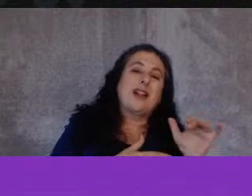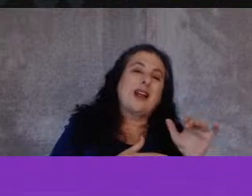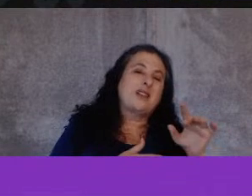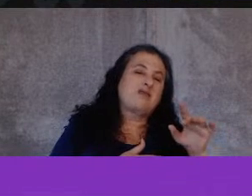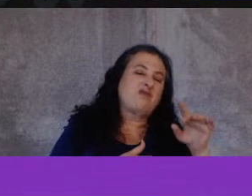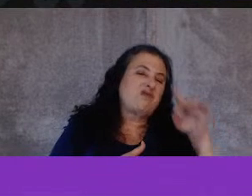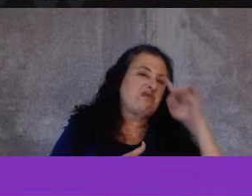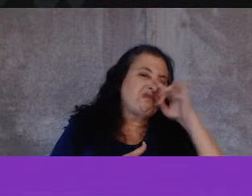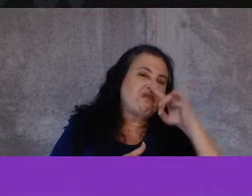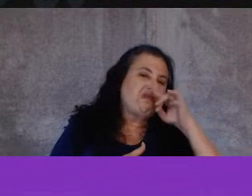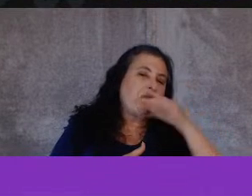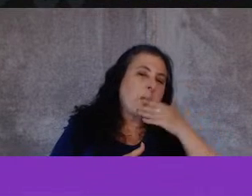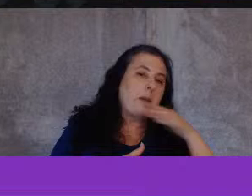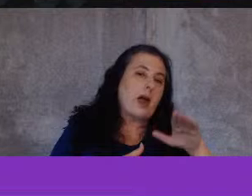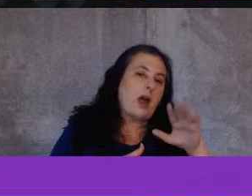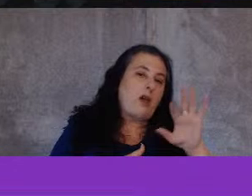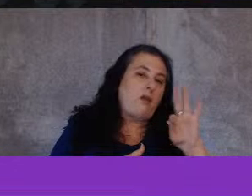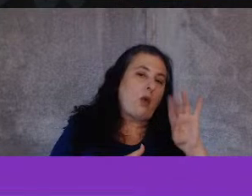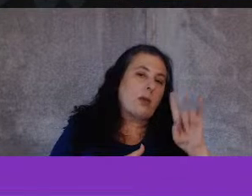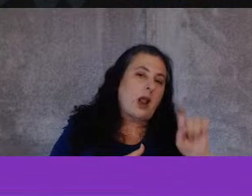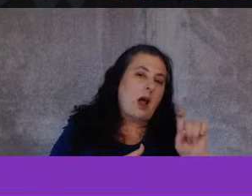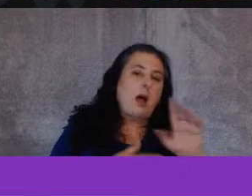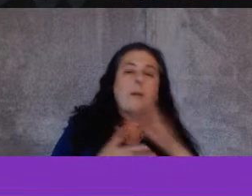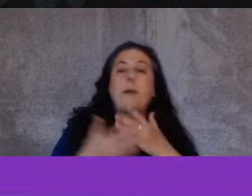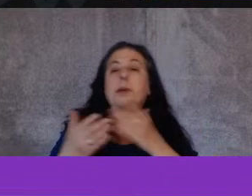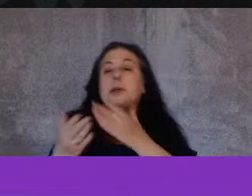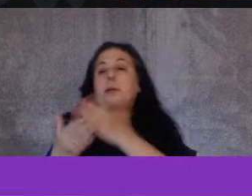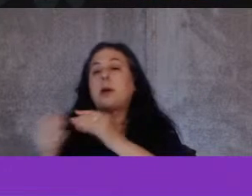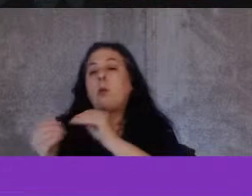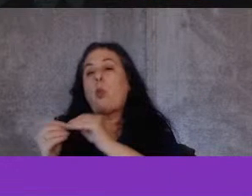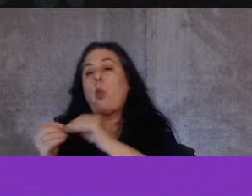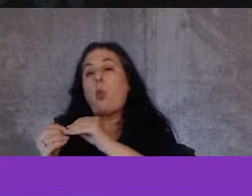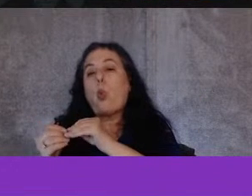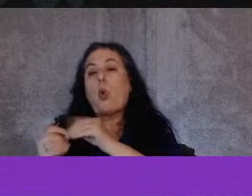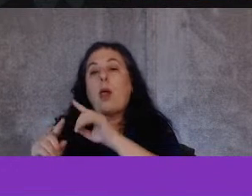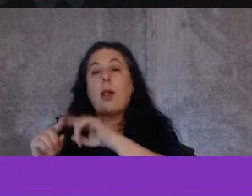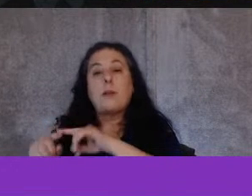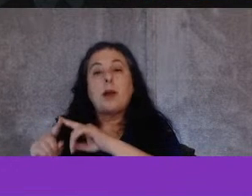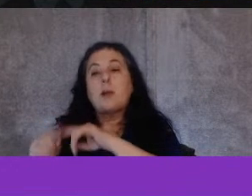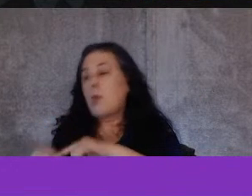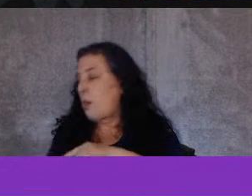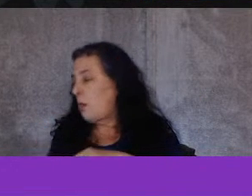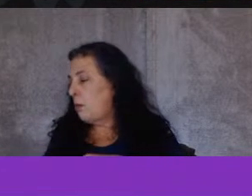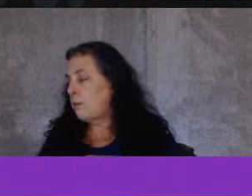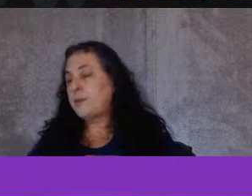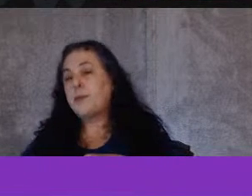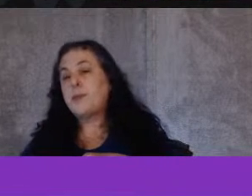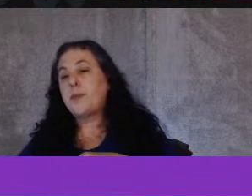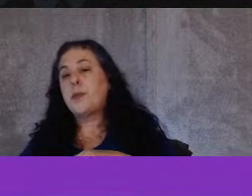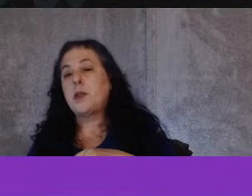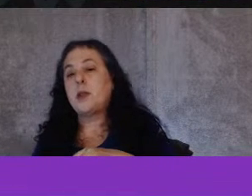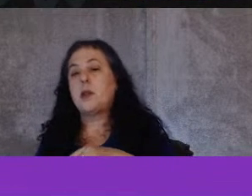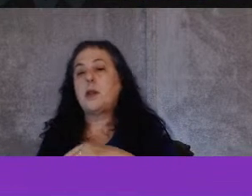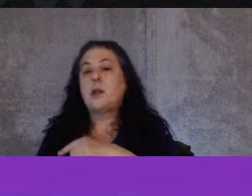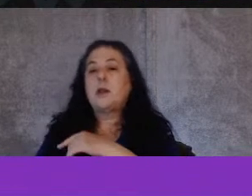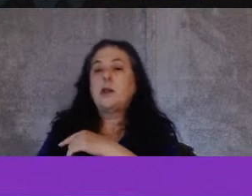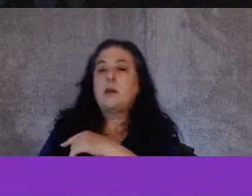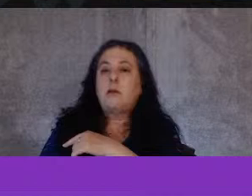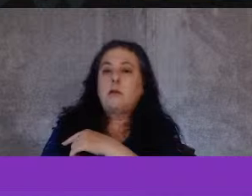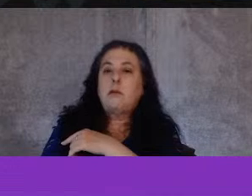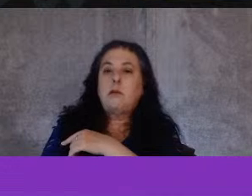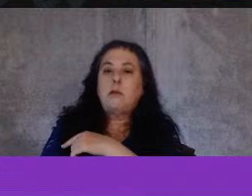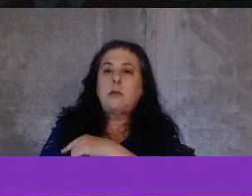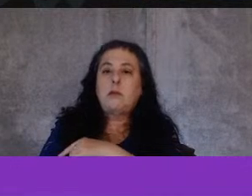formula and more towards something that might be more reliable or dependable. So, I guess that's maybe a little